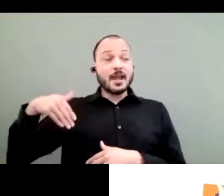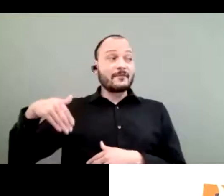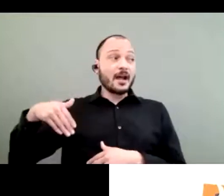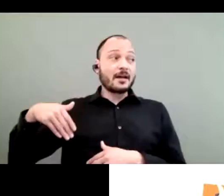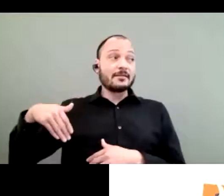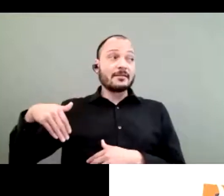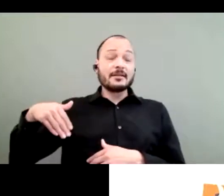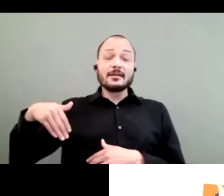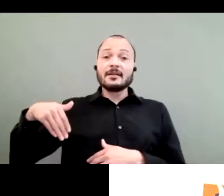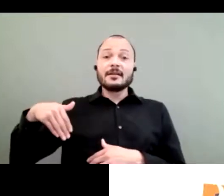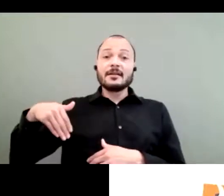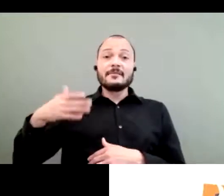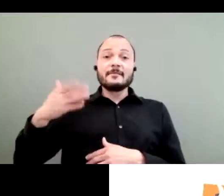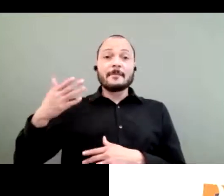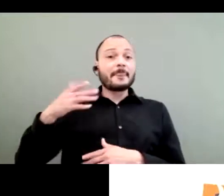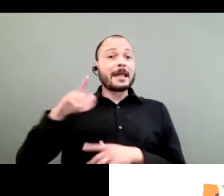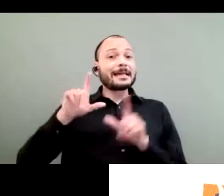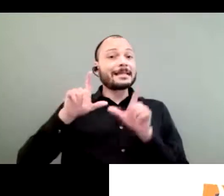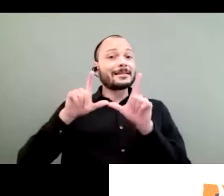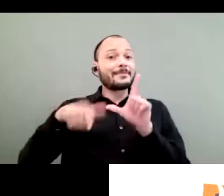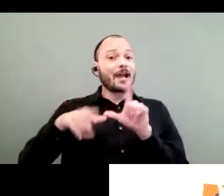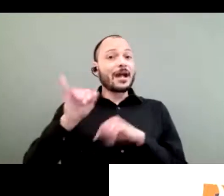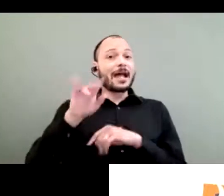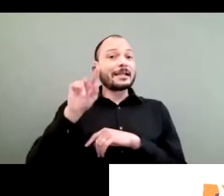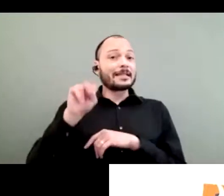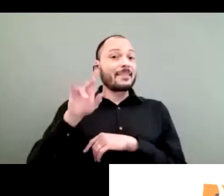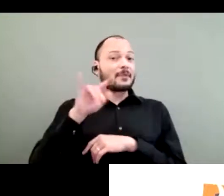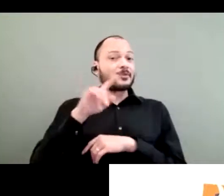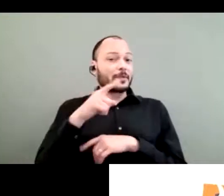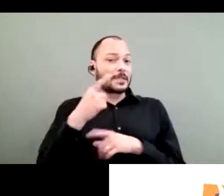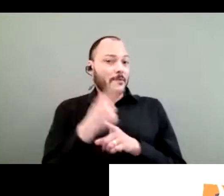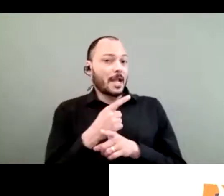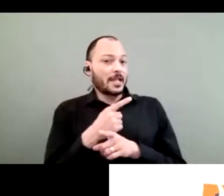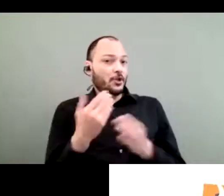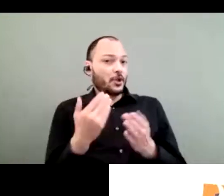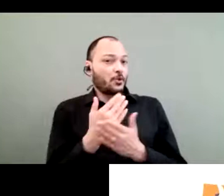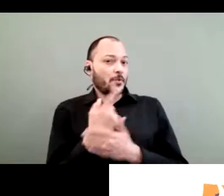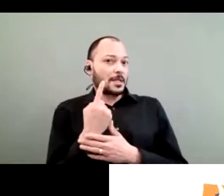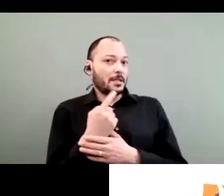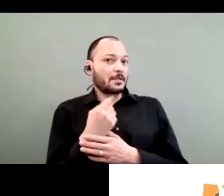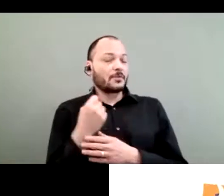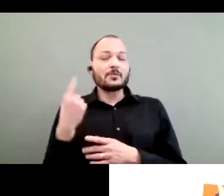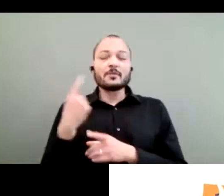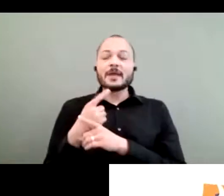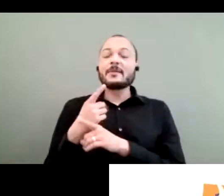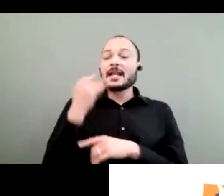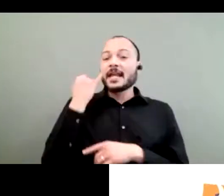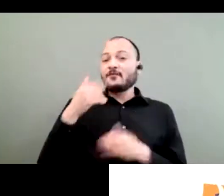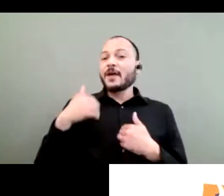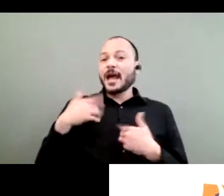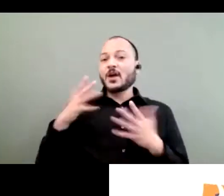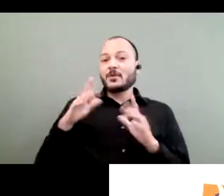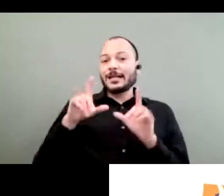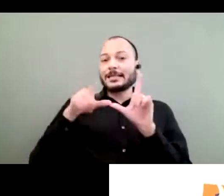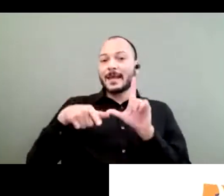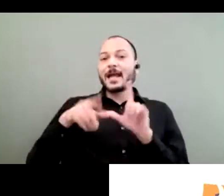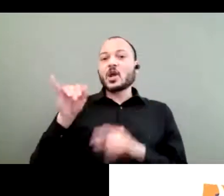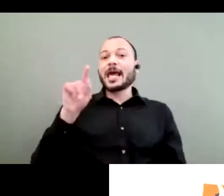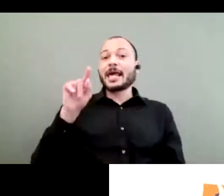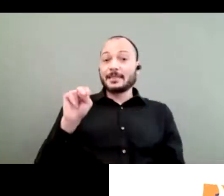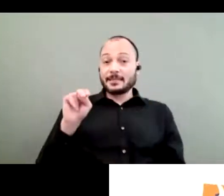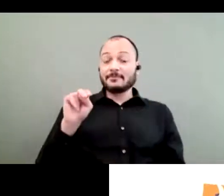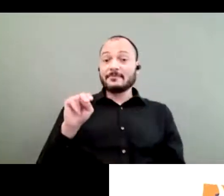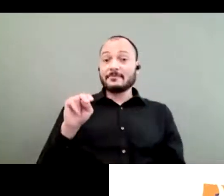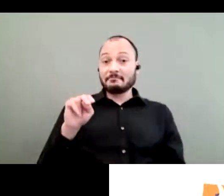So if you have an expired ITIN, that was the question, right? The renewal? Yeah. Okay. So if you have an expired ITIN,